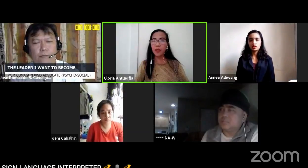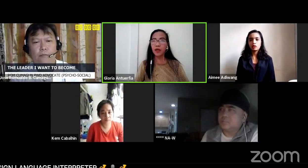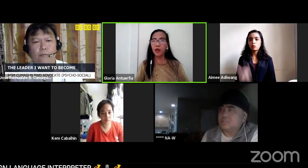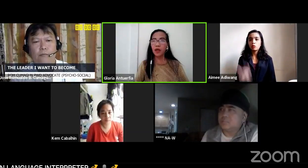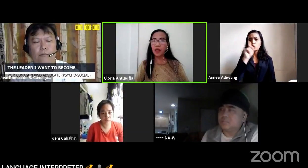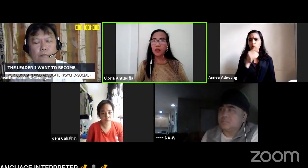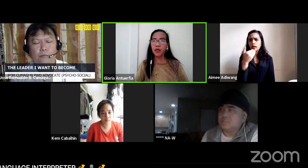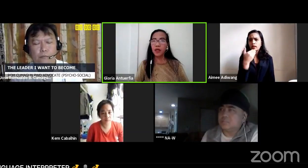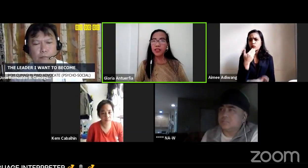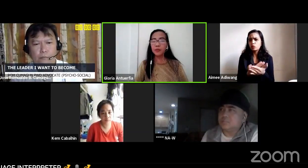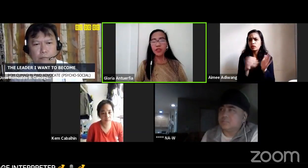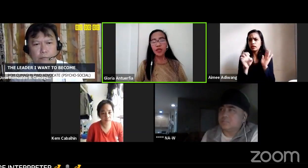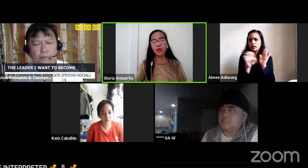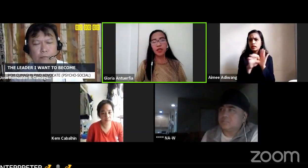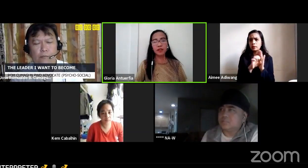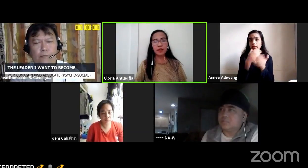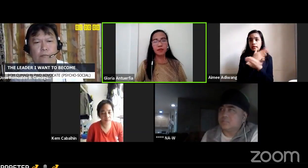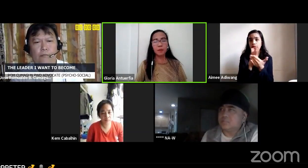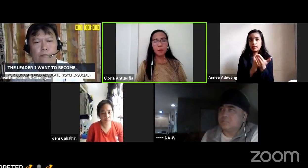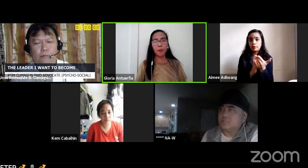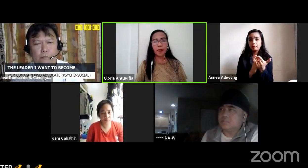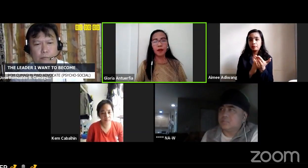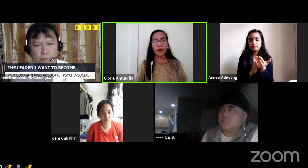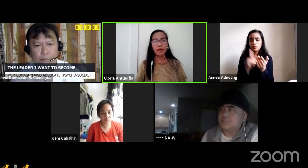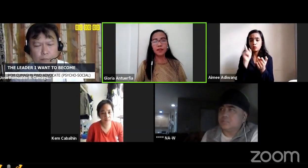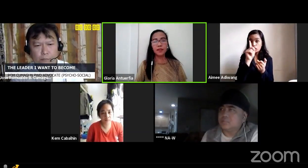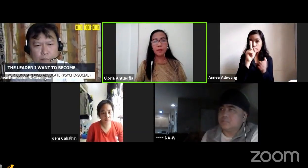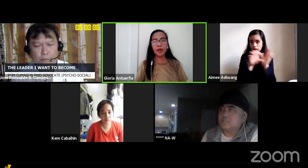good example, some example is that